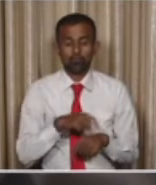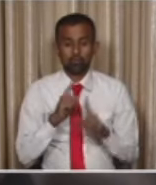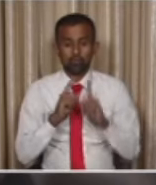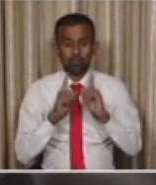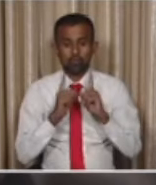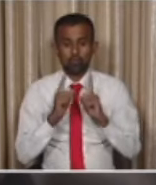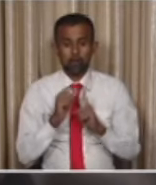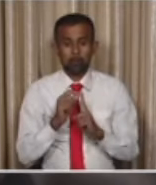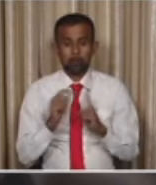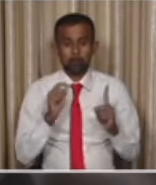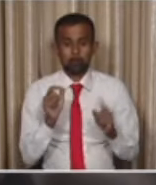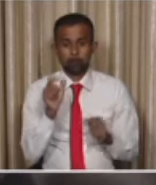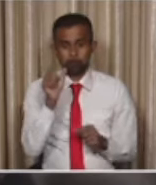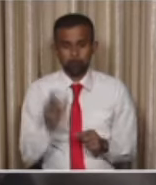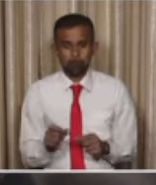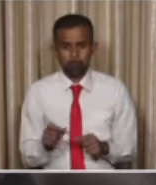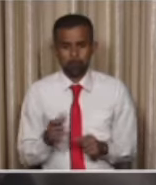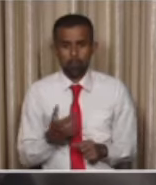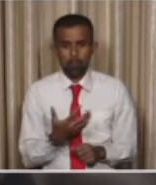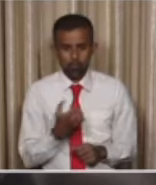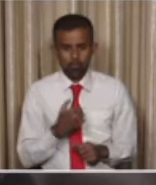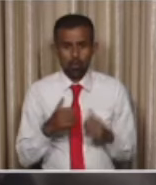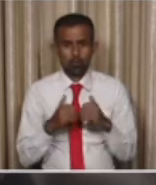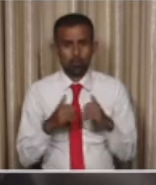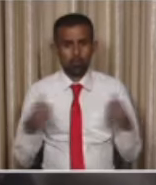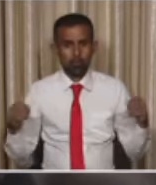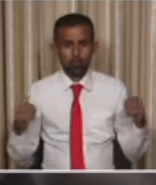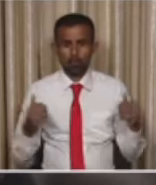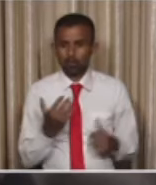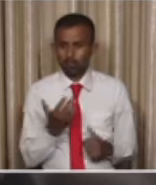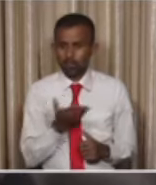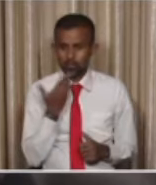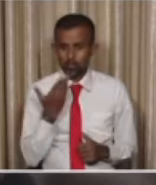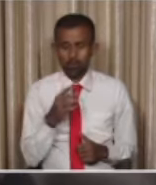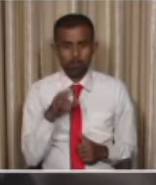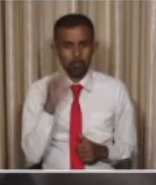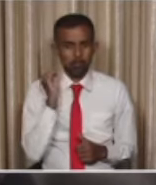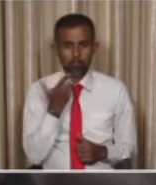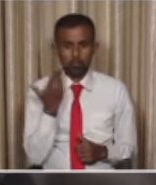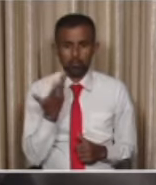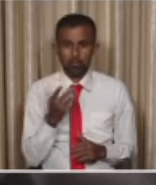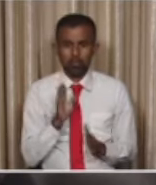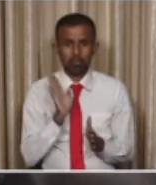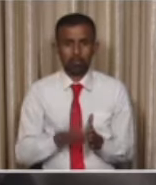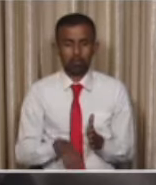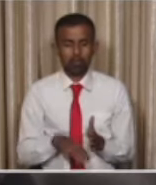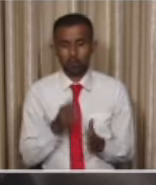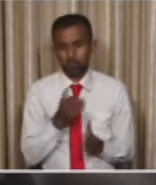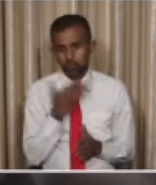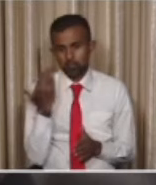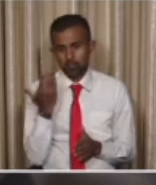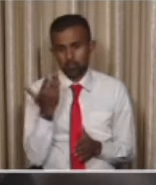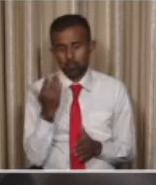either accept it or reject it. But something else intervened in between.